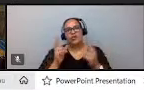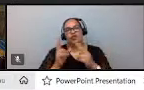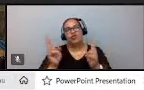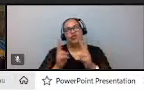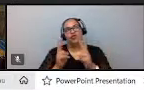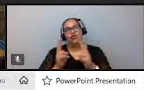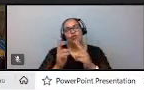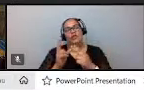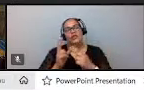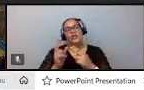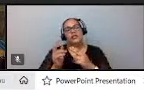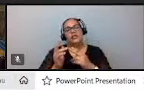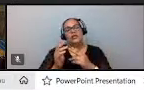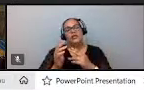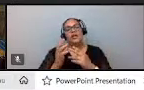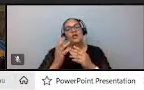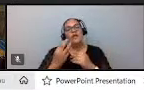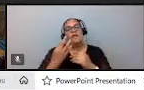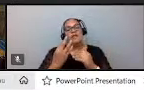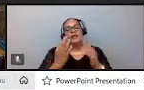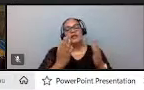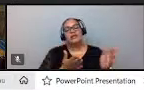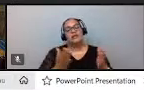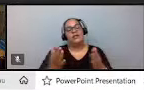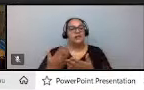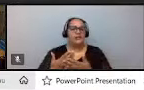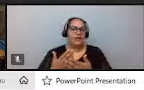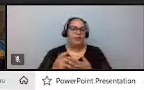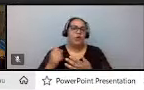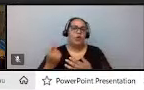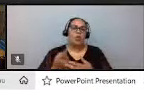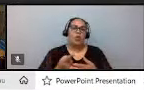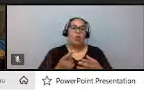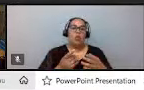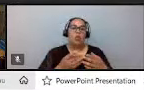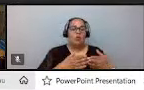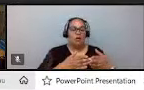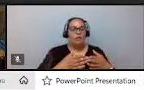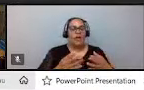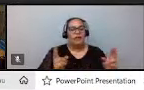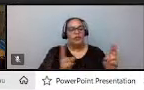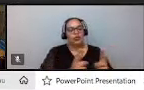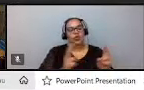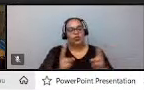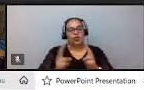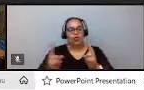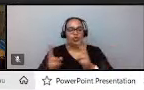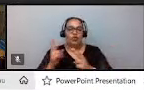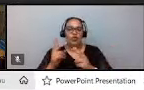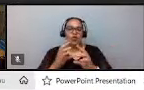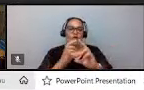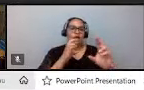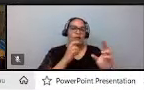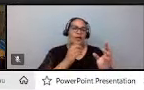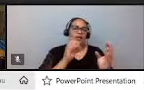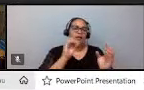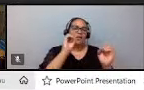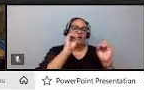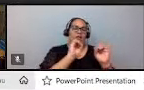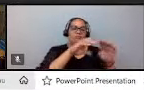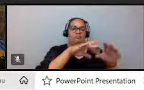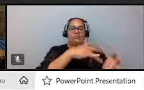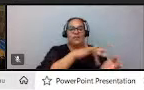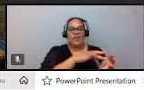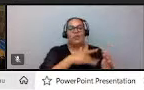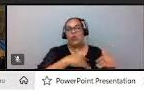can confirm that we have three sets available all our births have short tension units on the Container Terminal and we